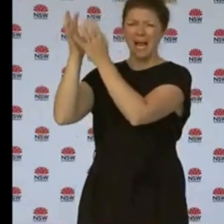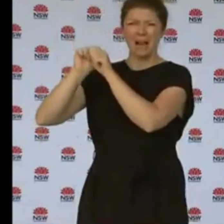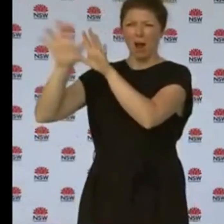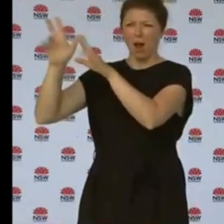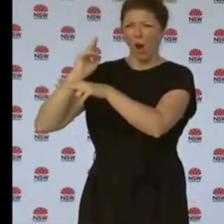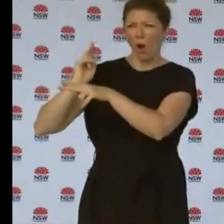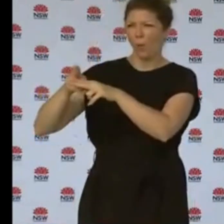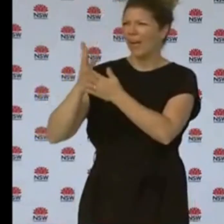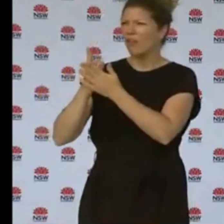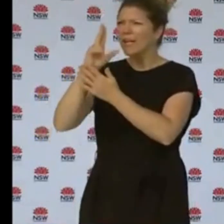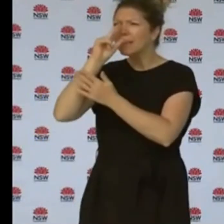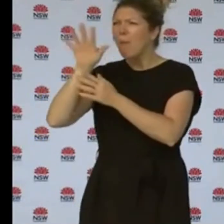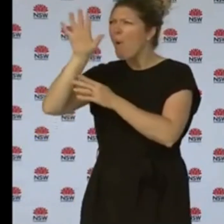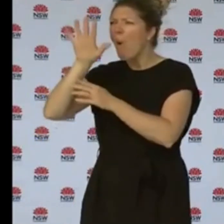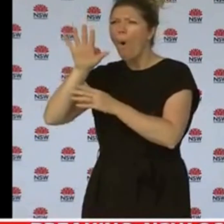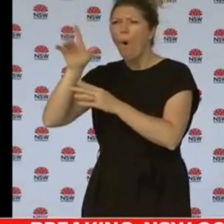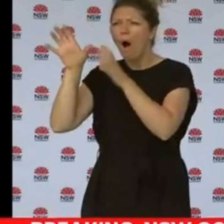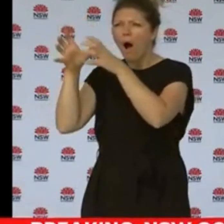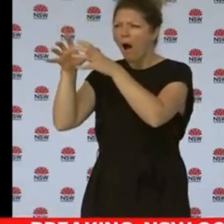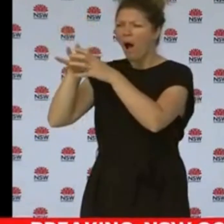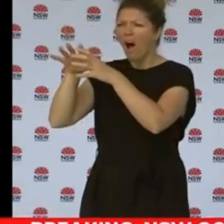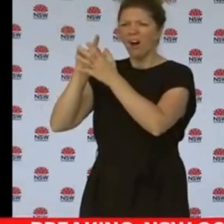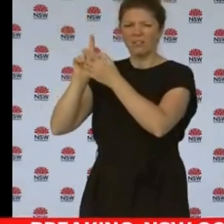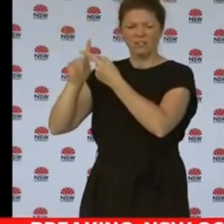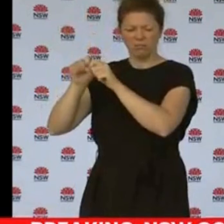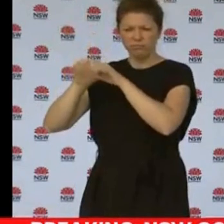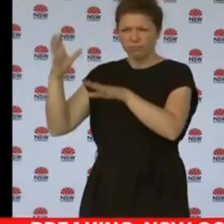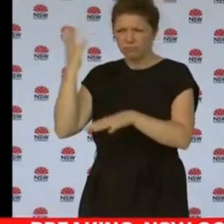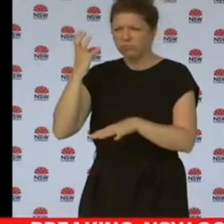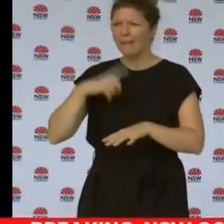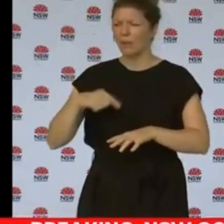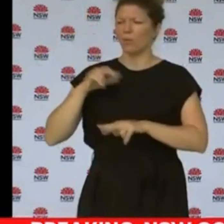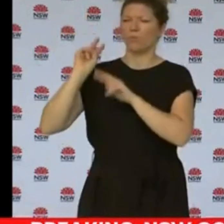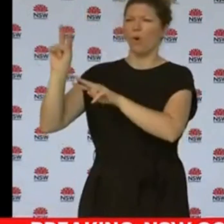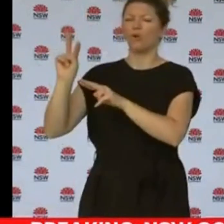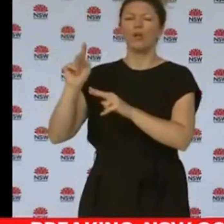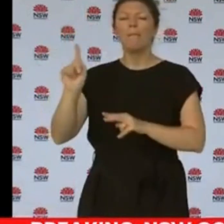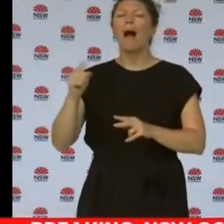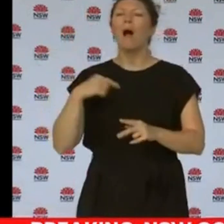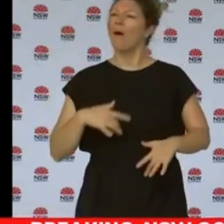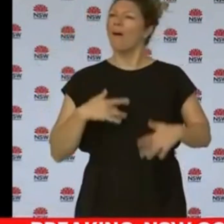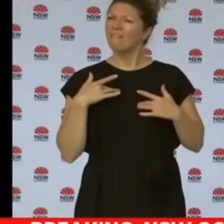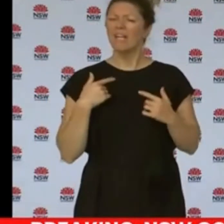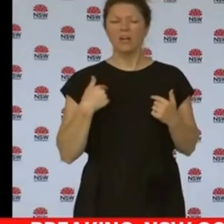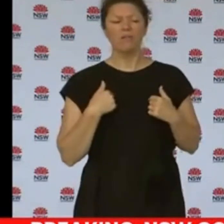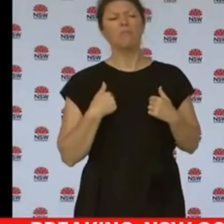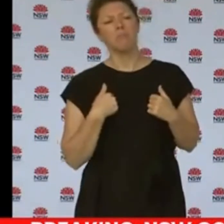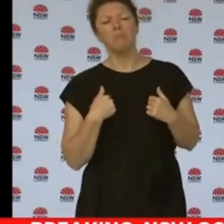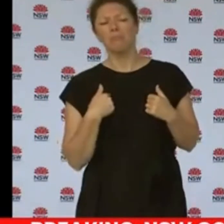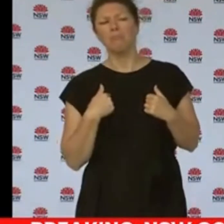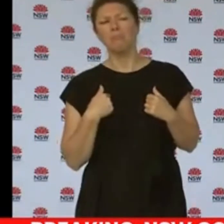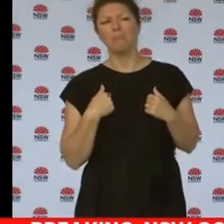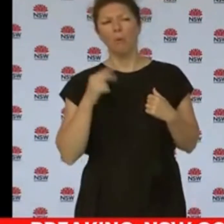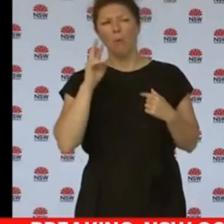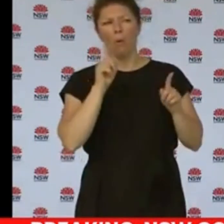many cases in a relatively small population geographically. When you're confident that